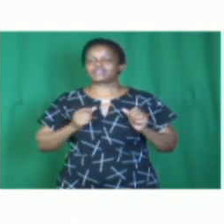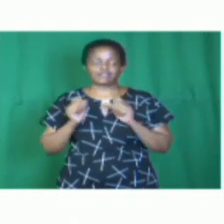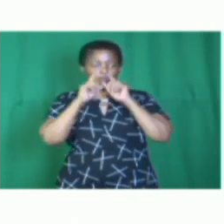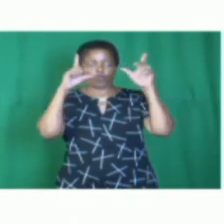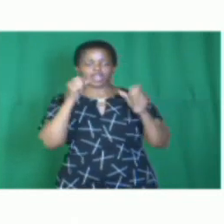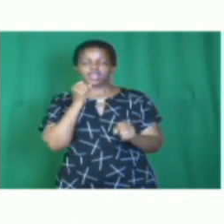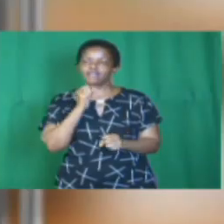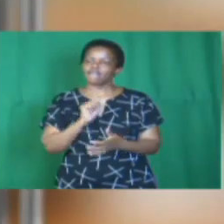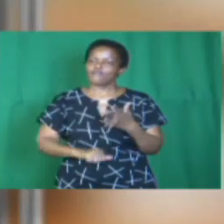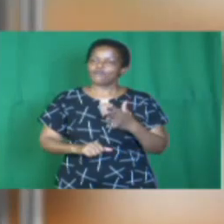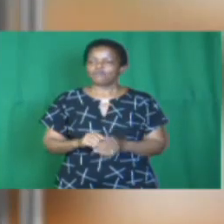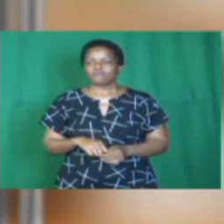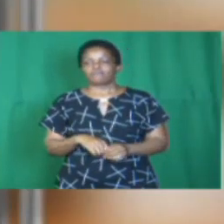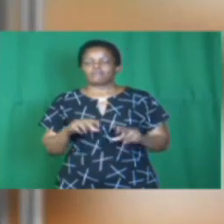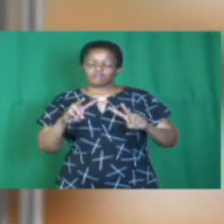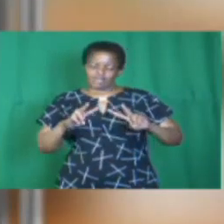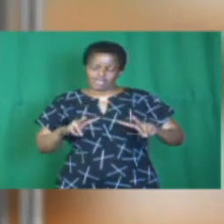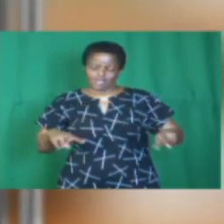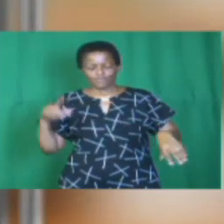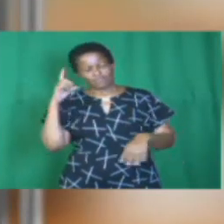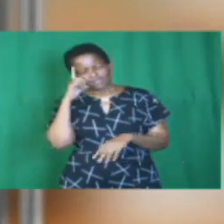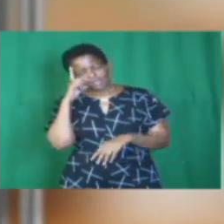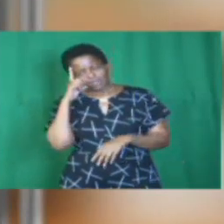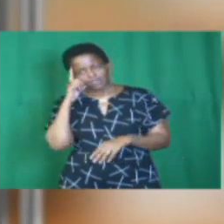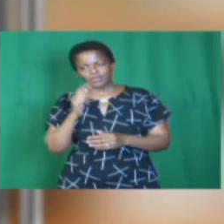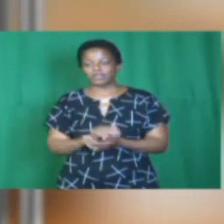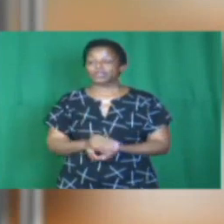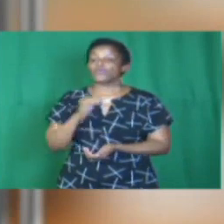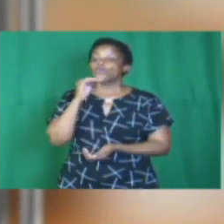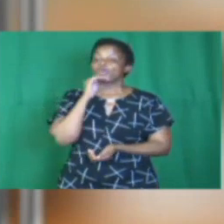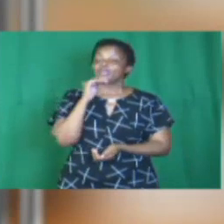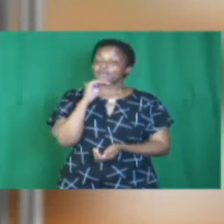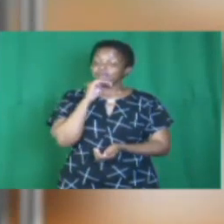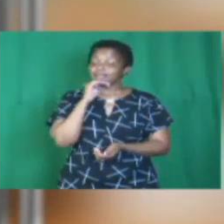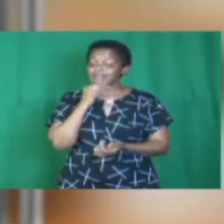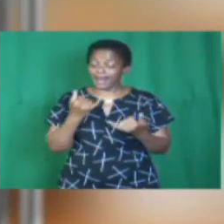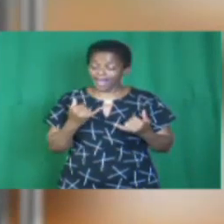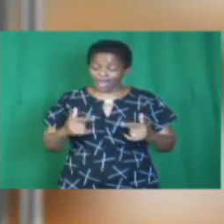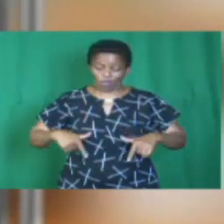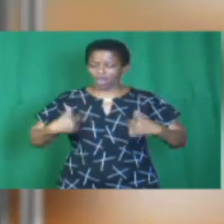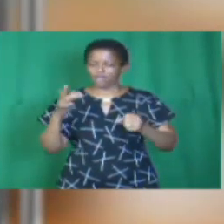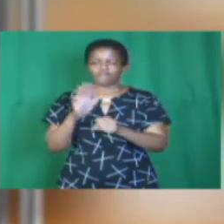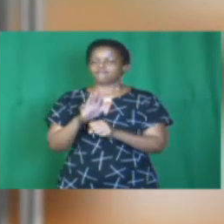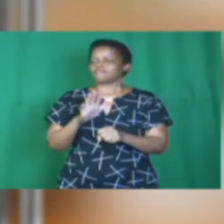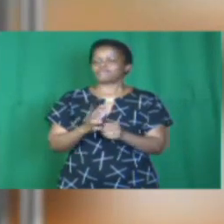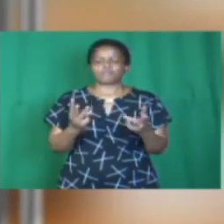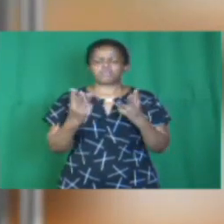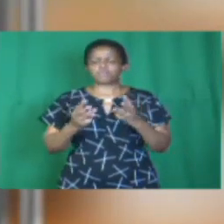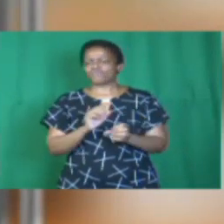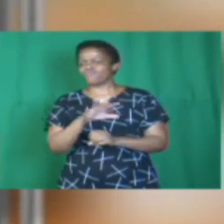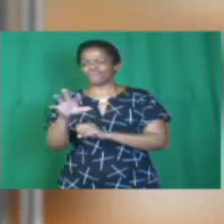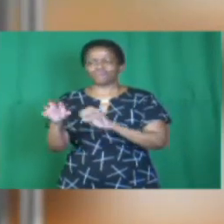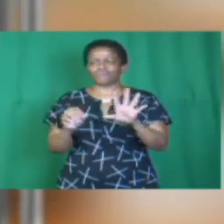that there is the hustle and the bustle. The city is full of life. The bus rank is full of life. It is